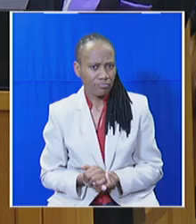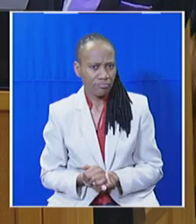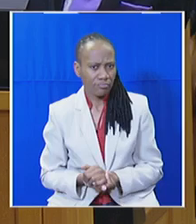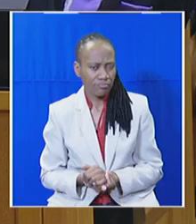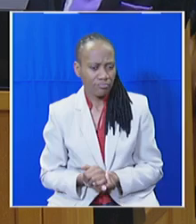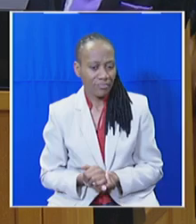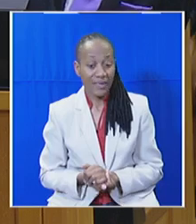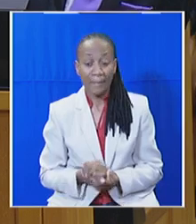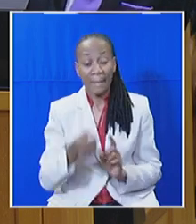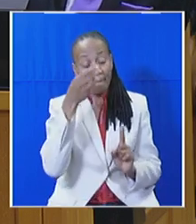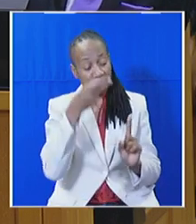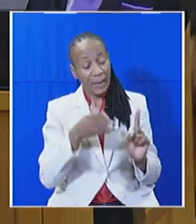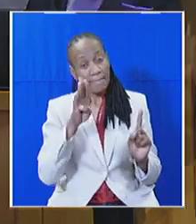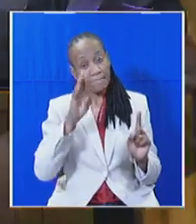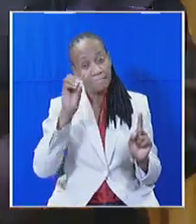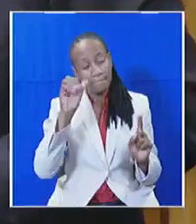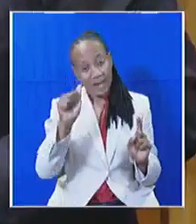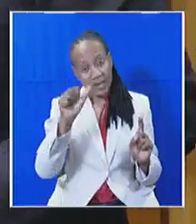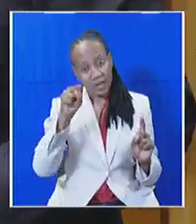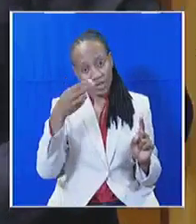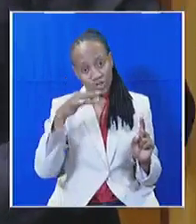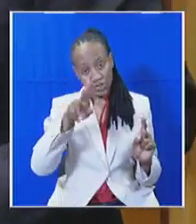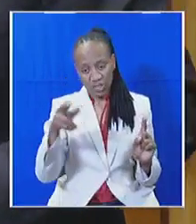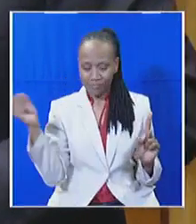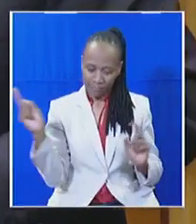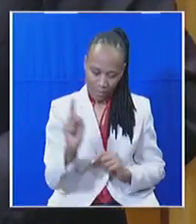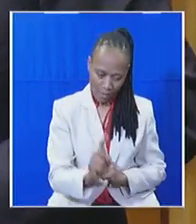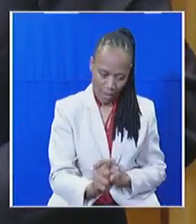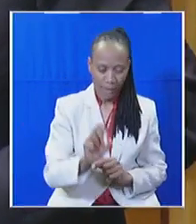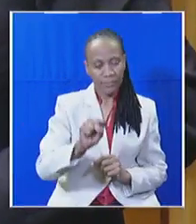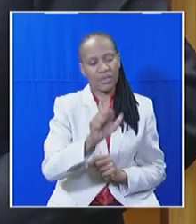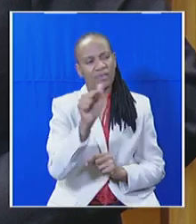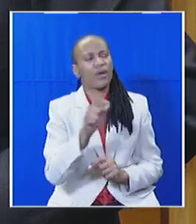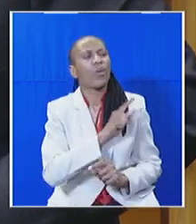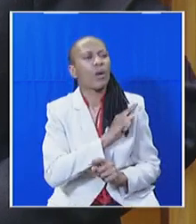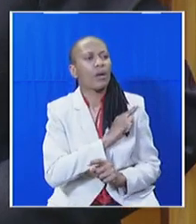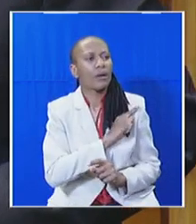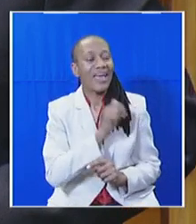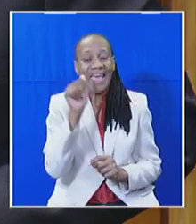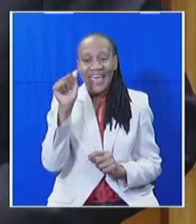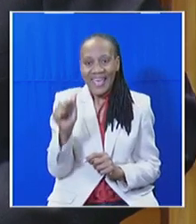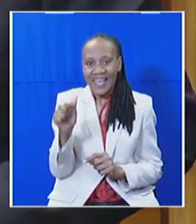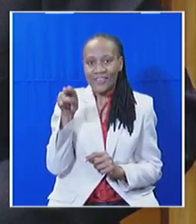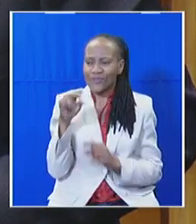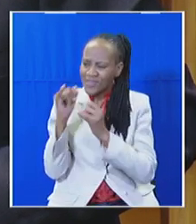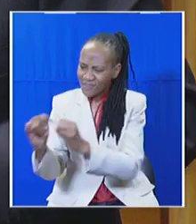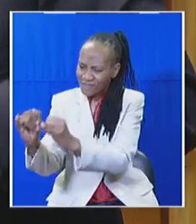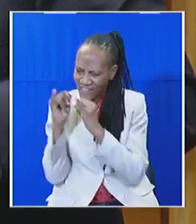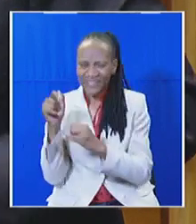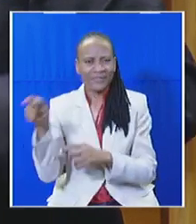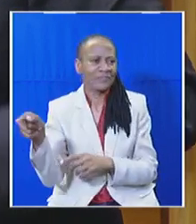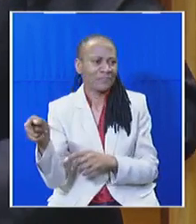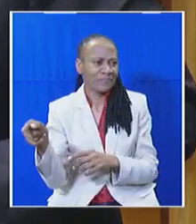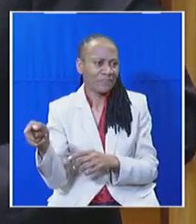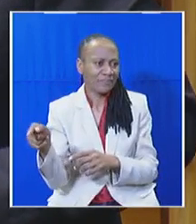Bashir is coming to South Africa. It was by invitation of the AU. And